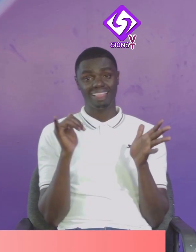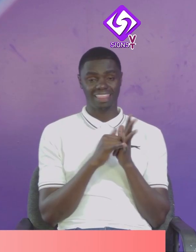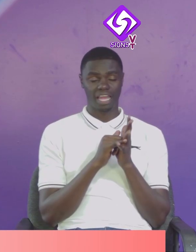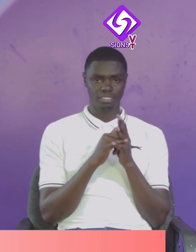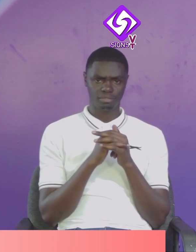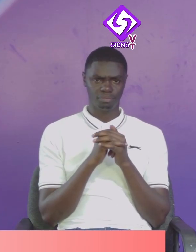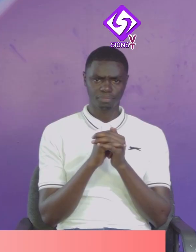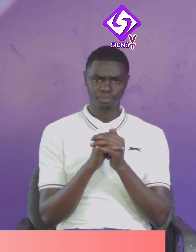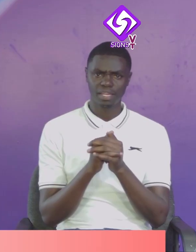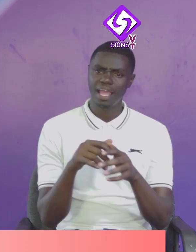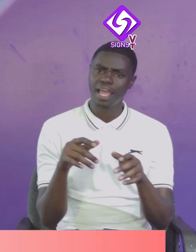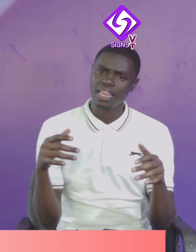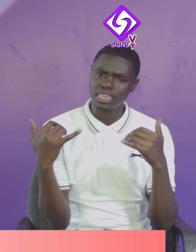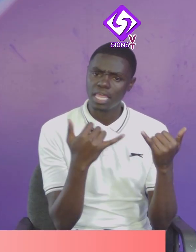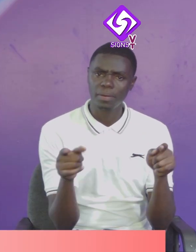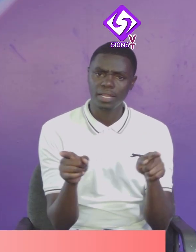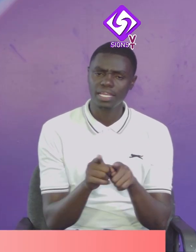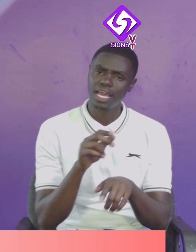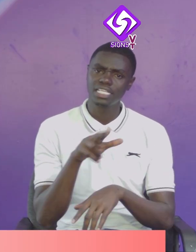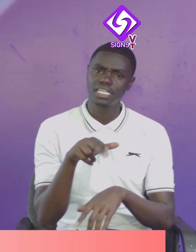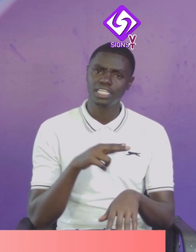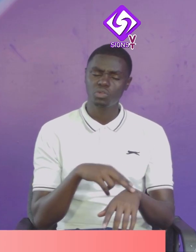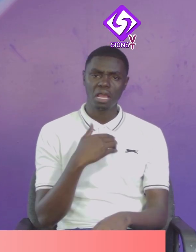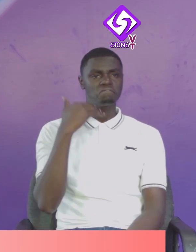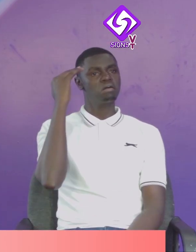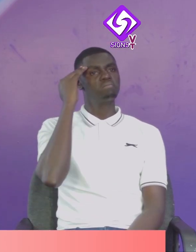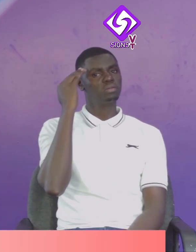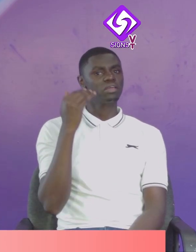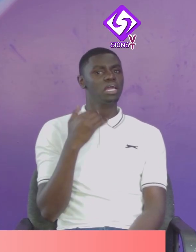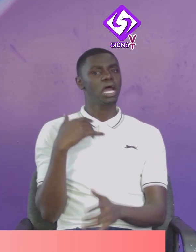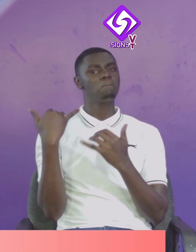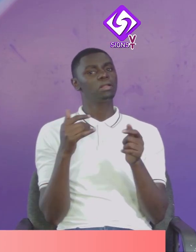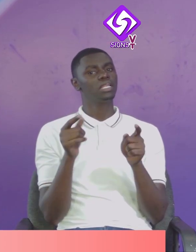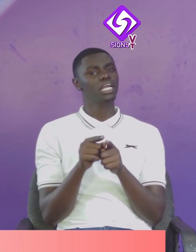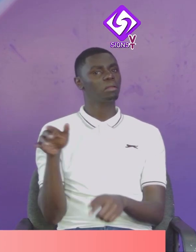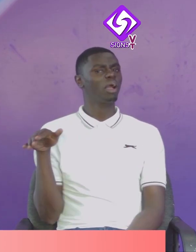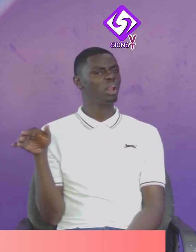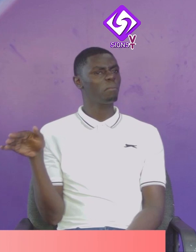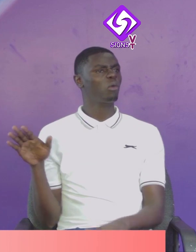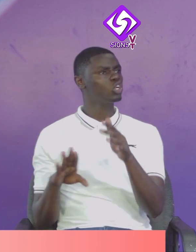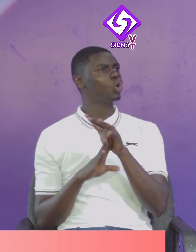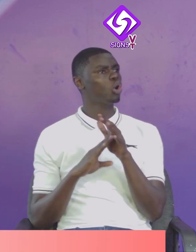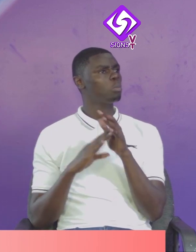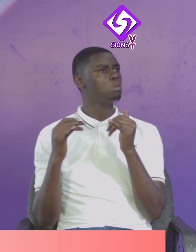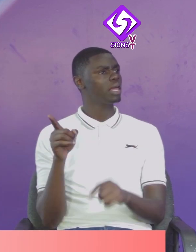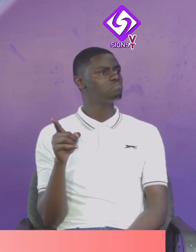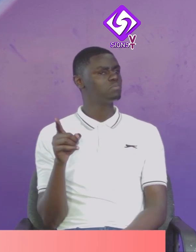they played as a nation. Because, there's that mentality that I'm playing Makona. Makona is a top player, Yeah. top team, one